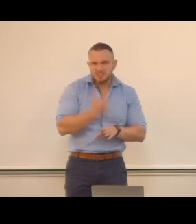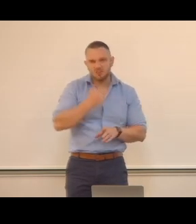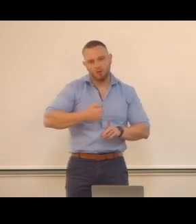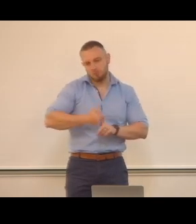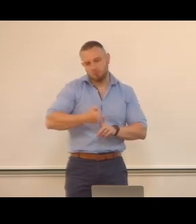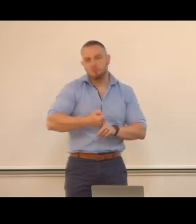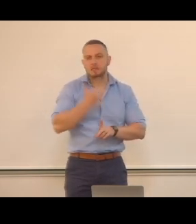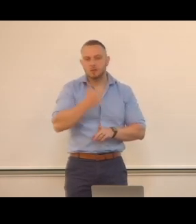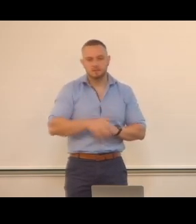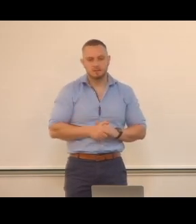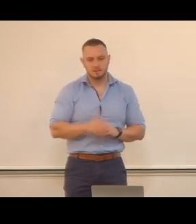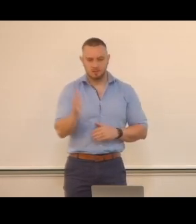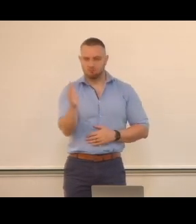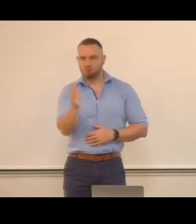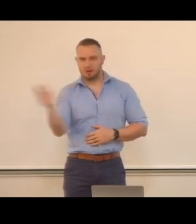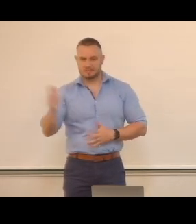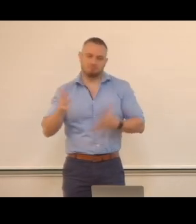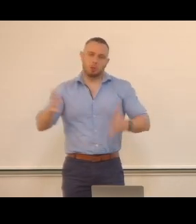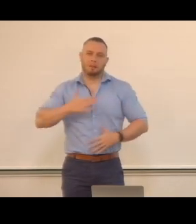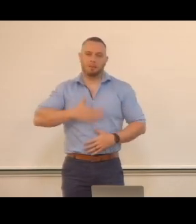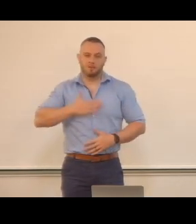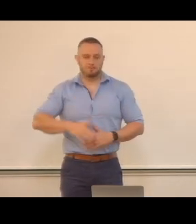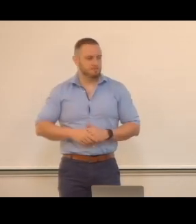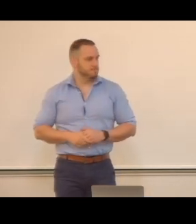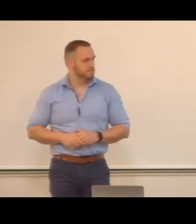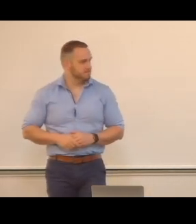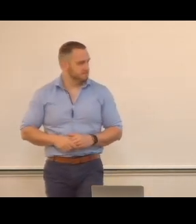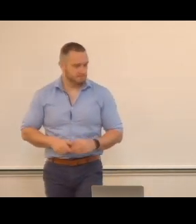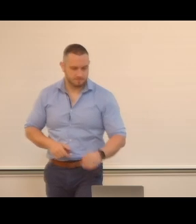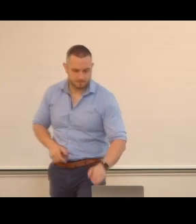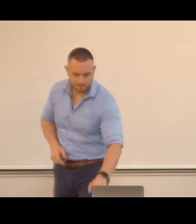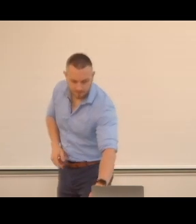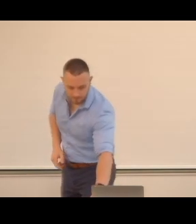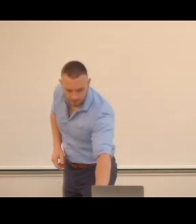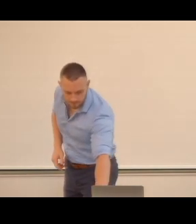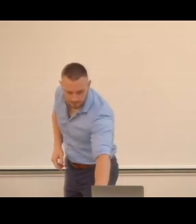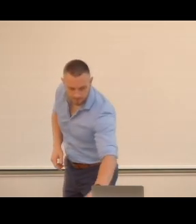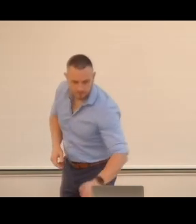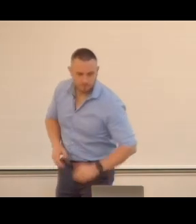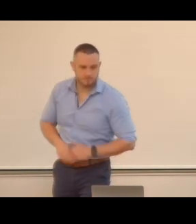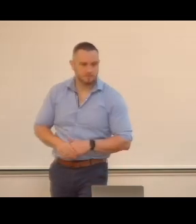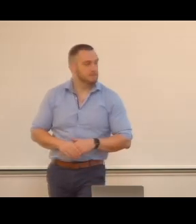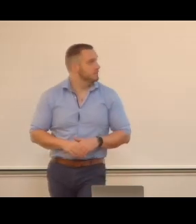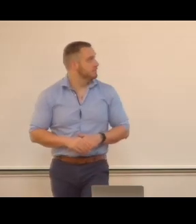maintenance. And then on the far right is the big bathroom, hygiene module.